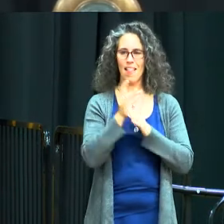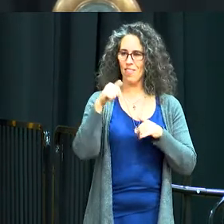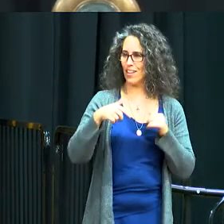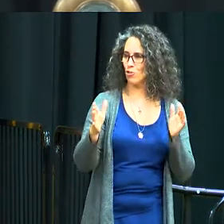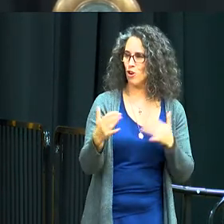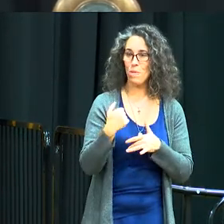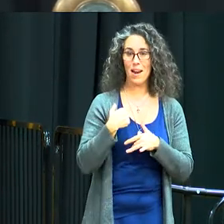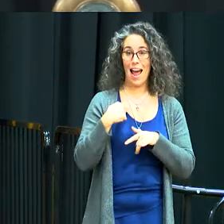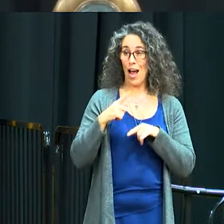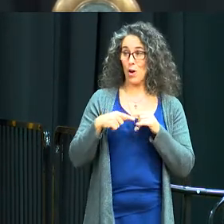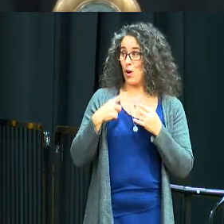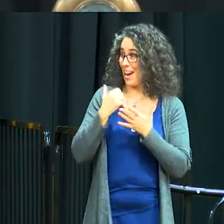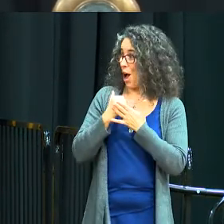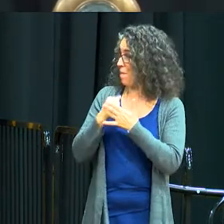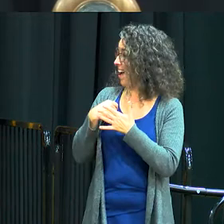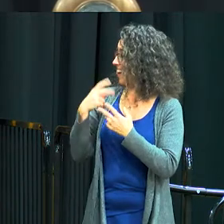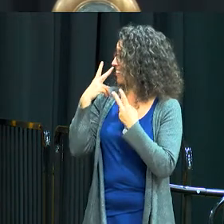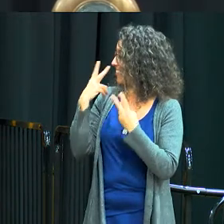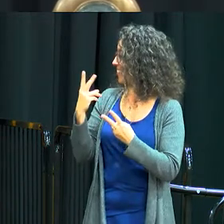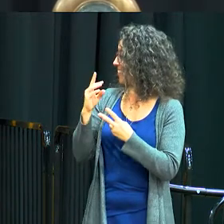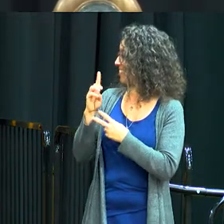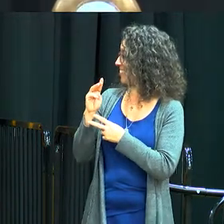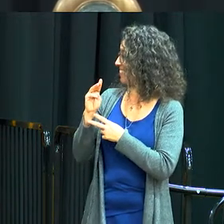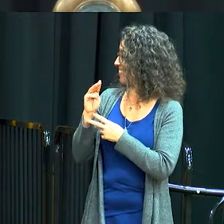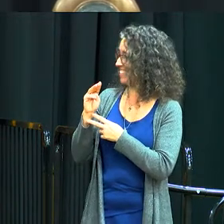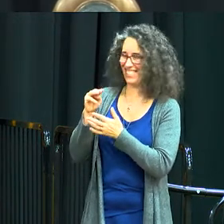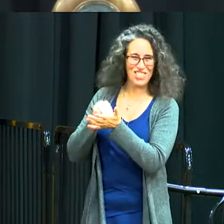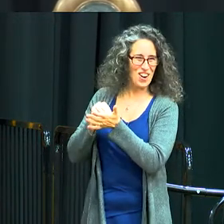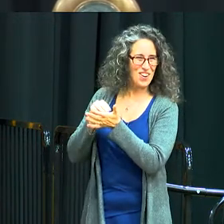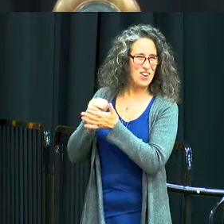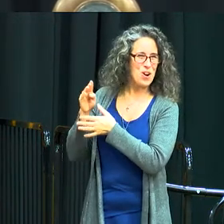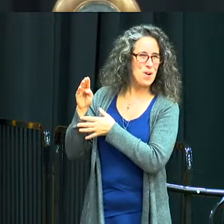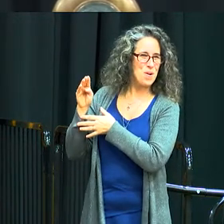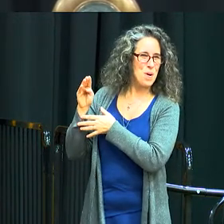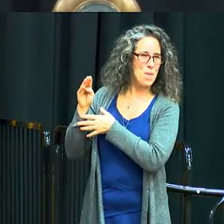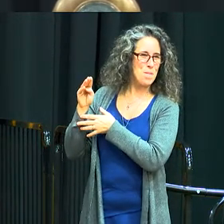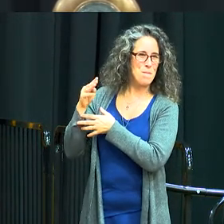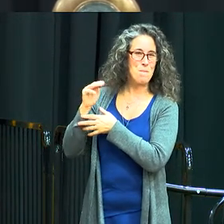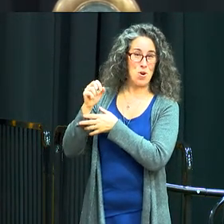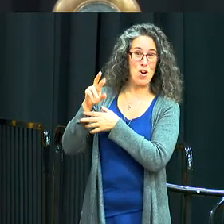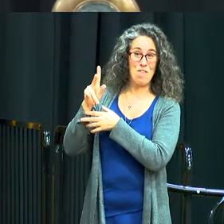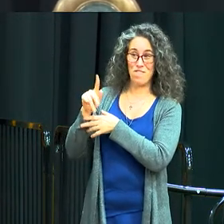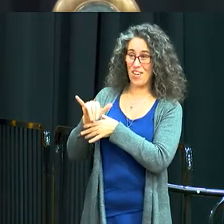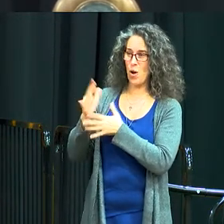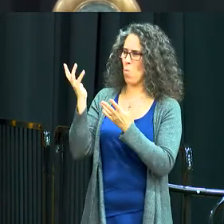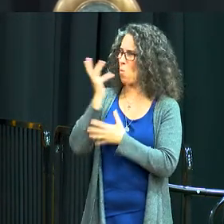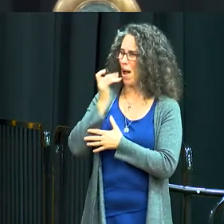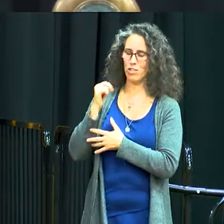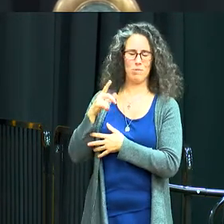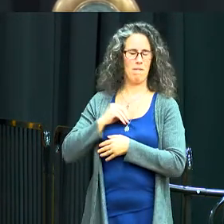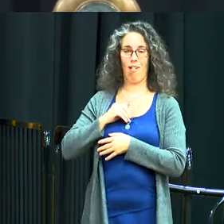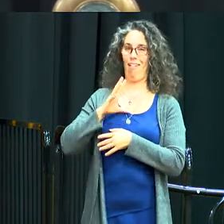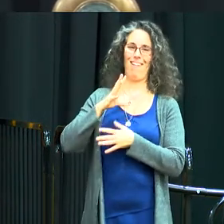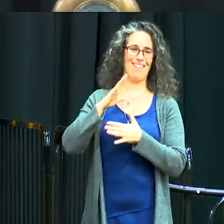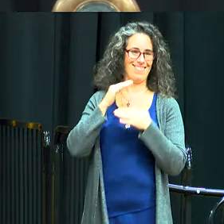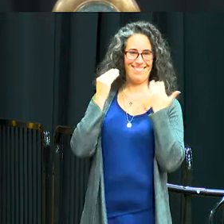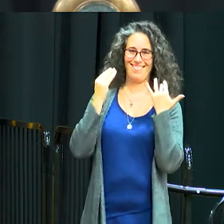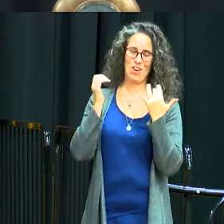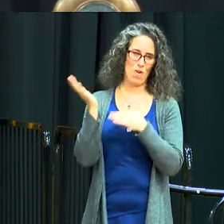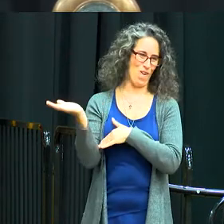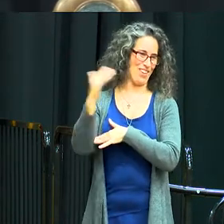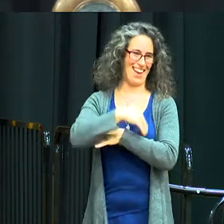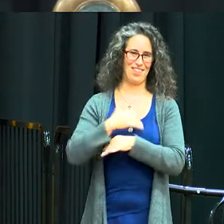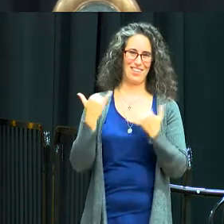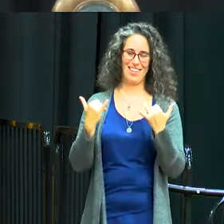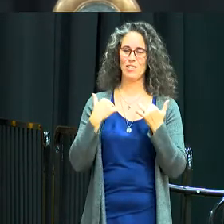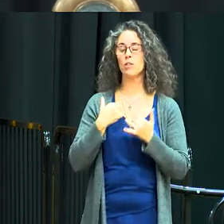Dr. Murphy, because I think her smile was the biggest smile in the room, and she's been super energized all day today. Again, it's my honor